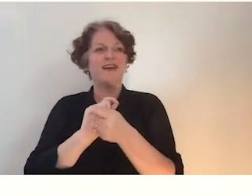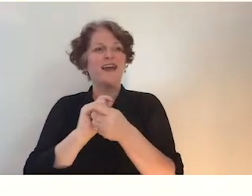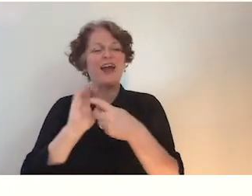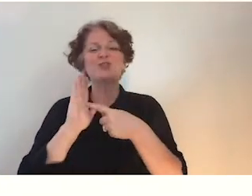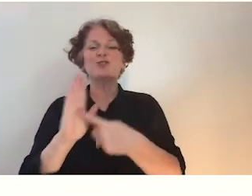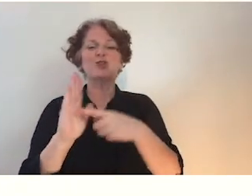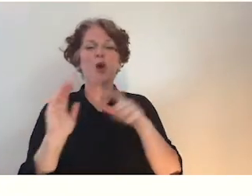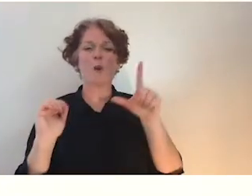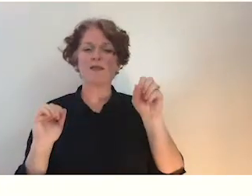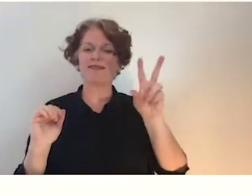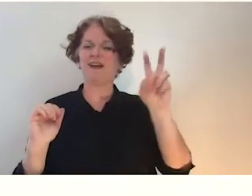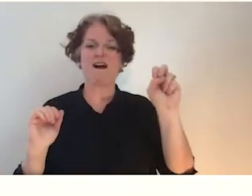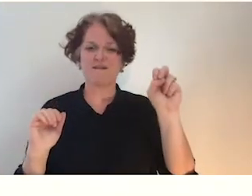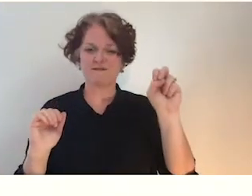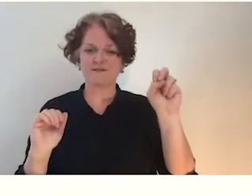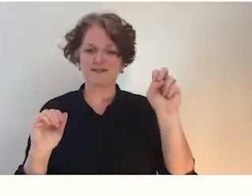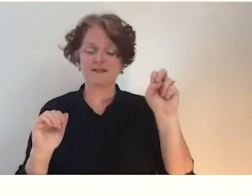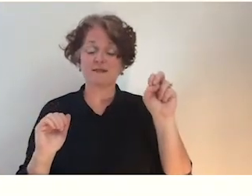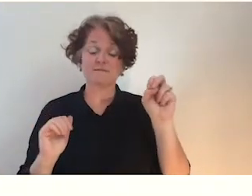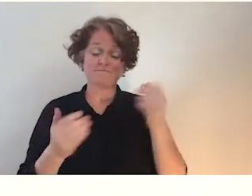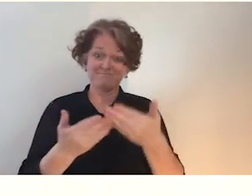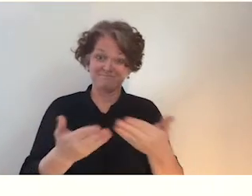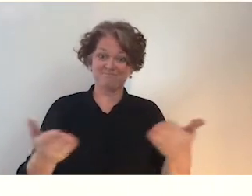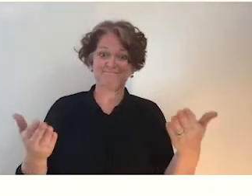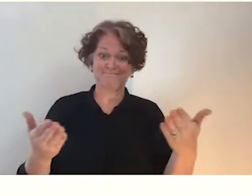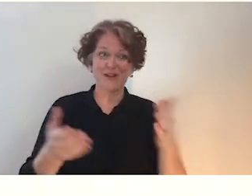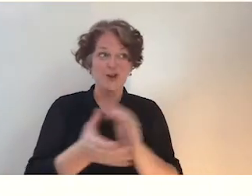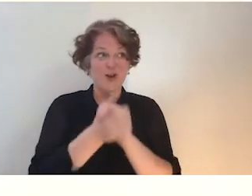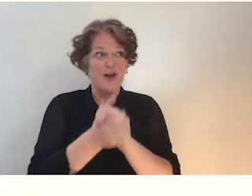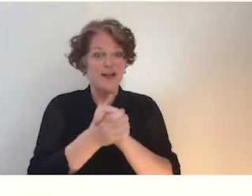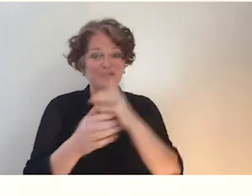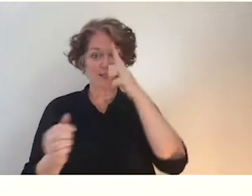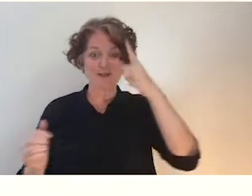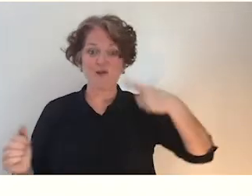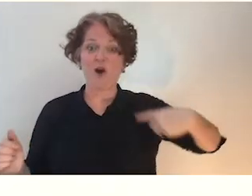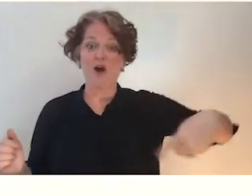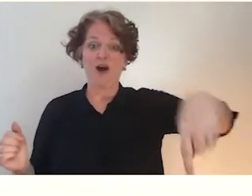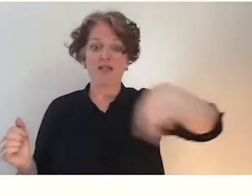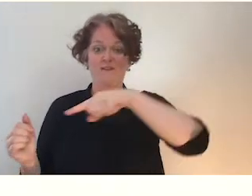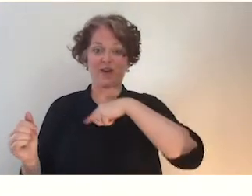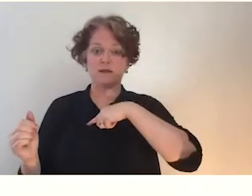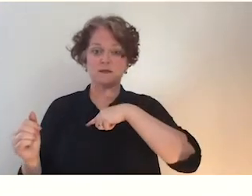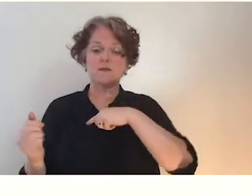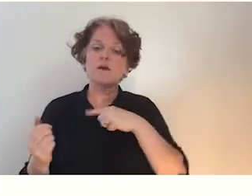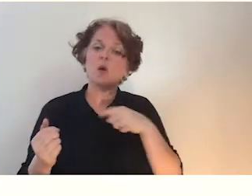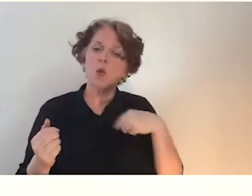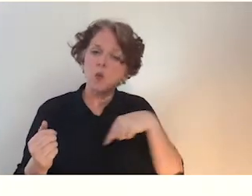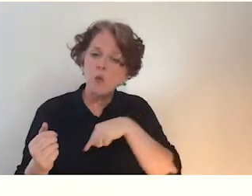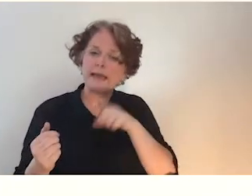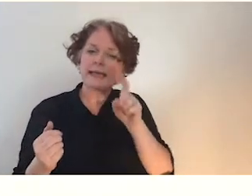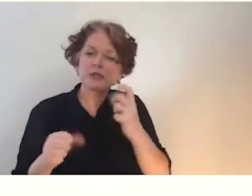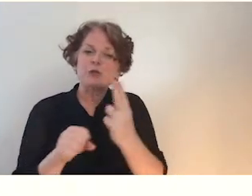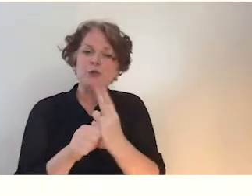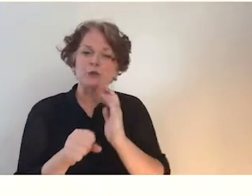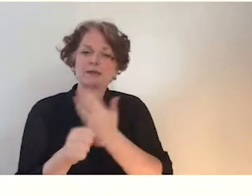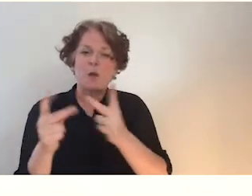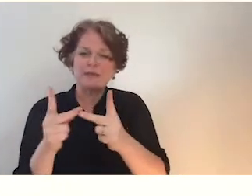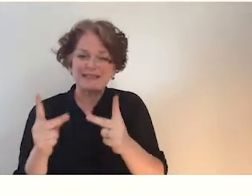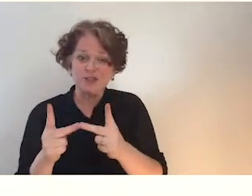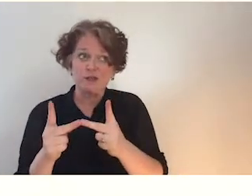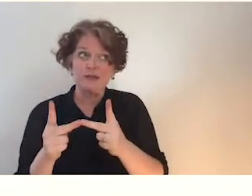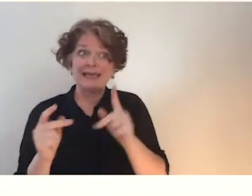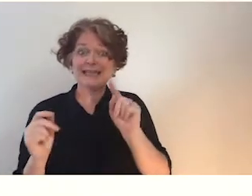love. Graduates, congratulations to us. May we always use our positions as Teachers